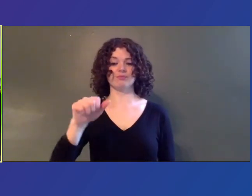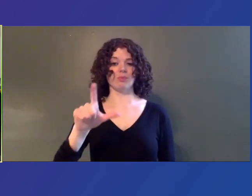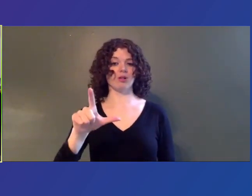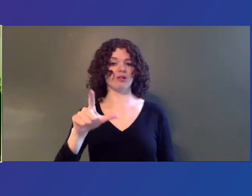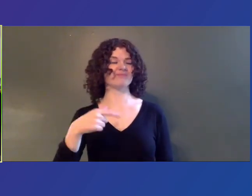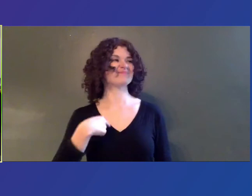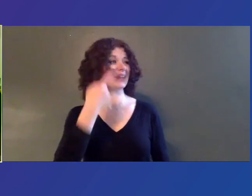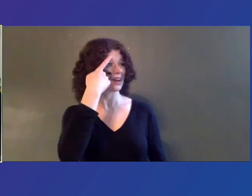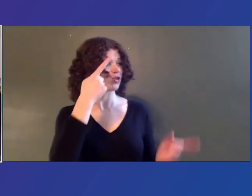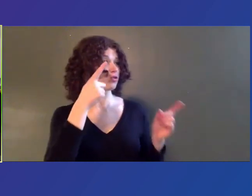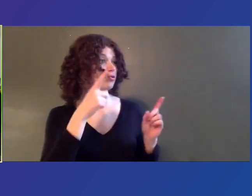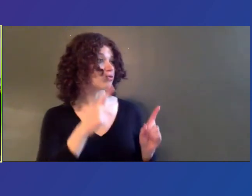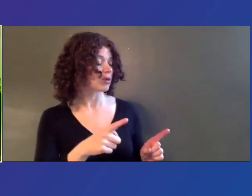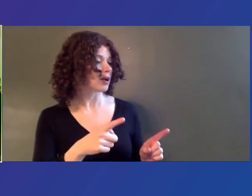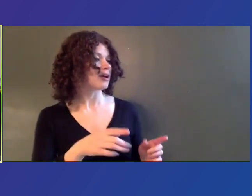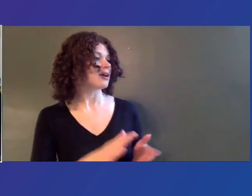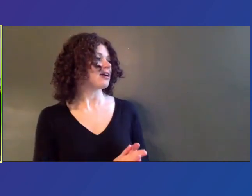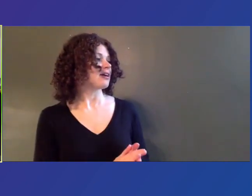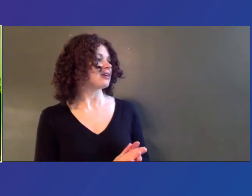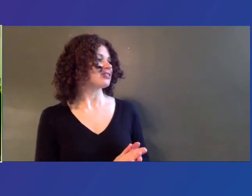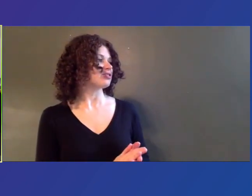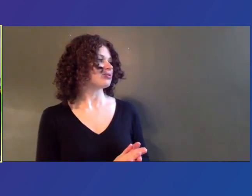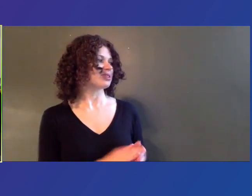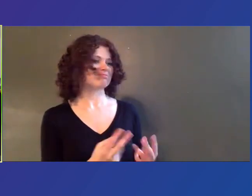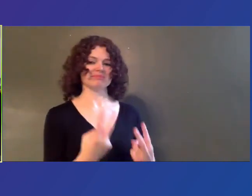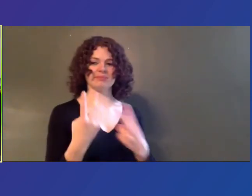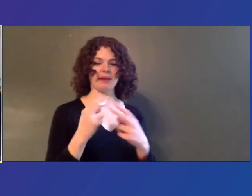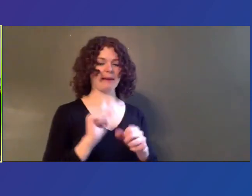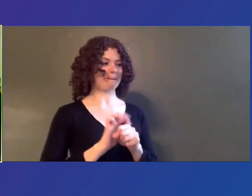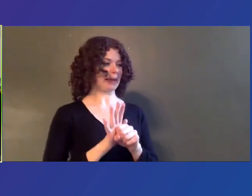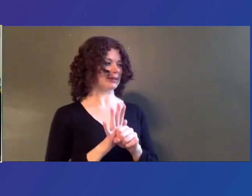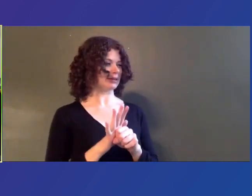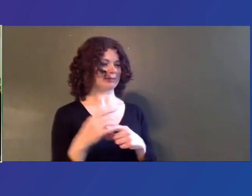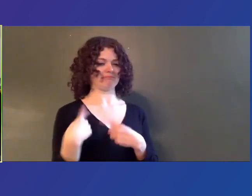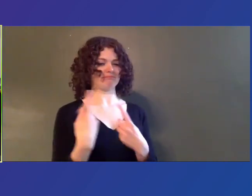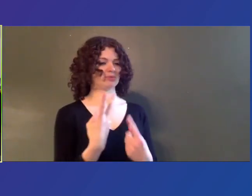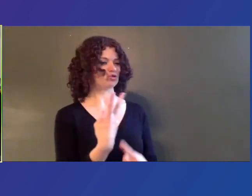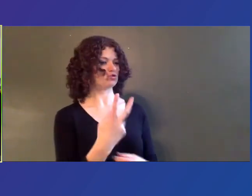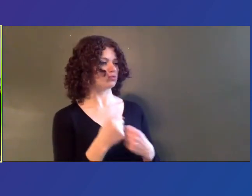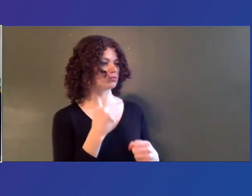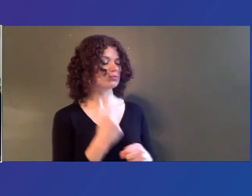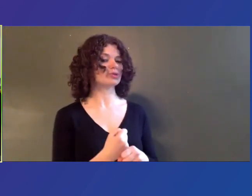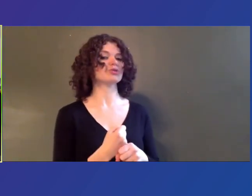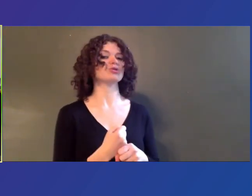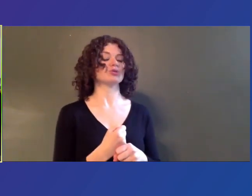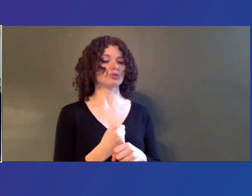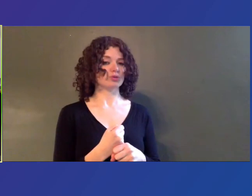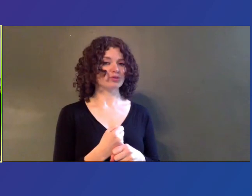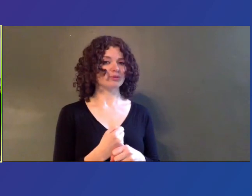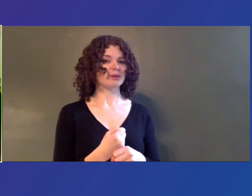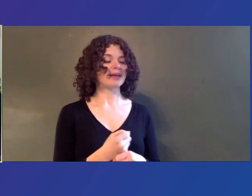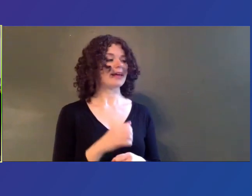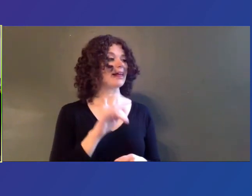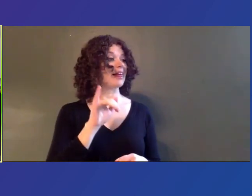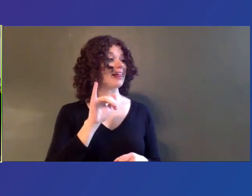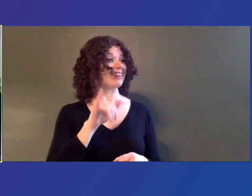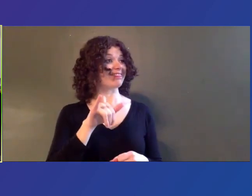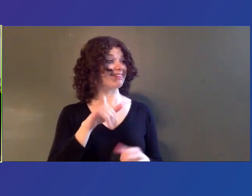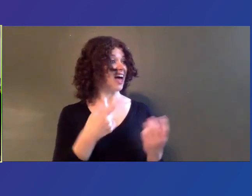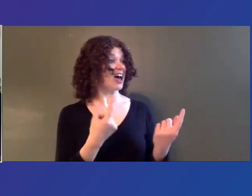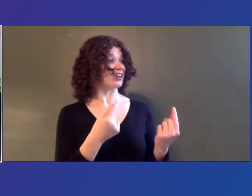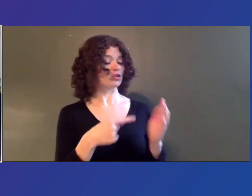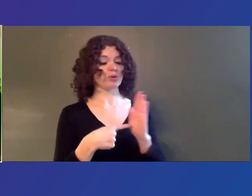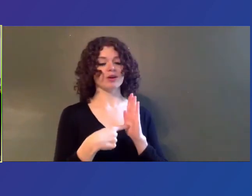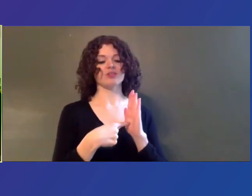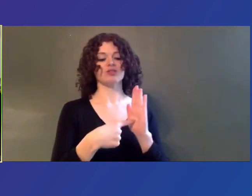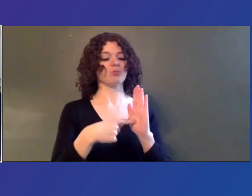I think if we look at the pandemic and everything that has happened during that time as a exposing of